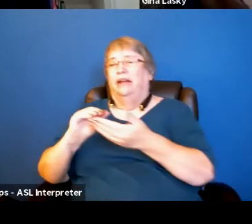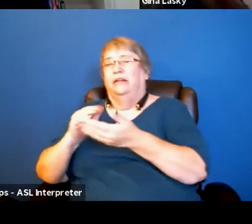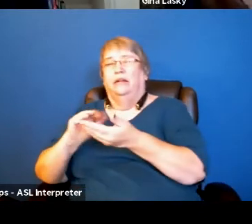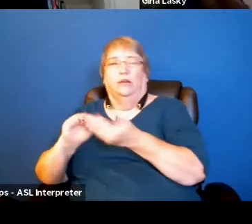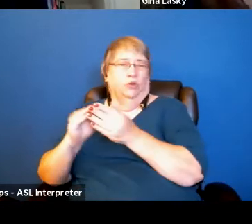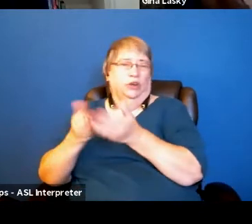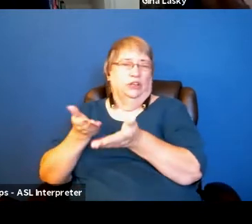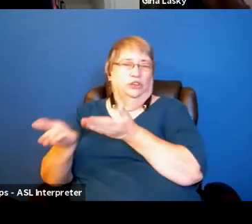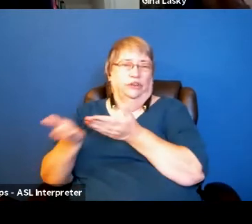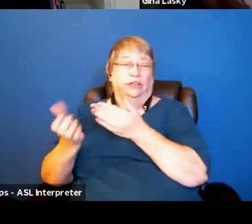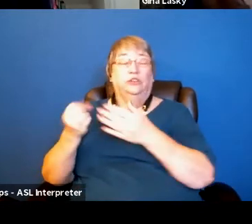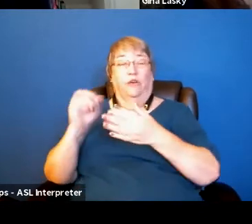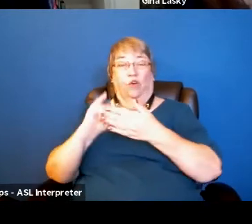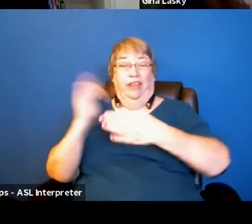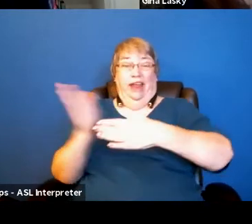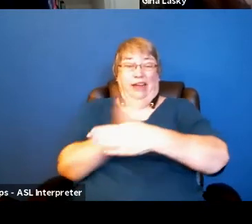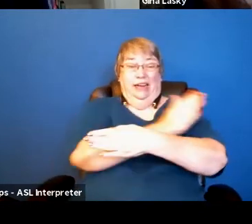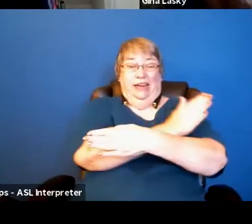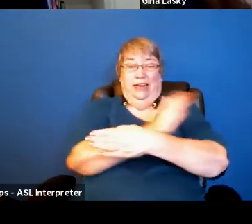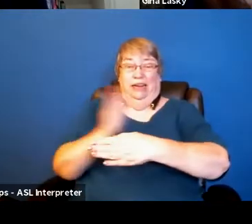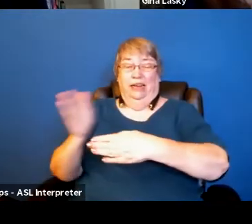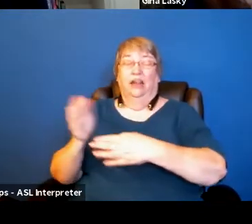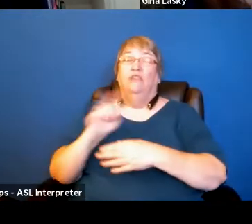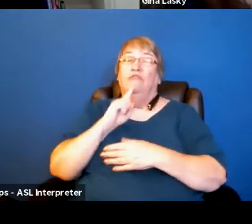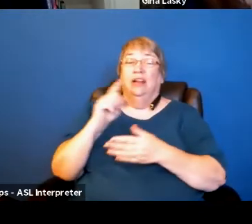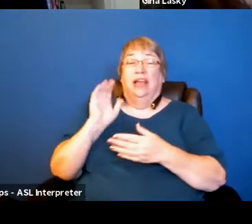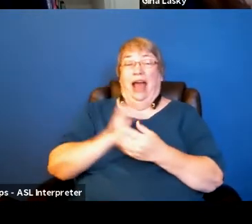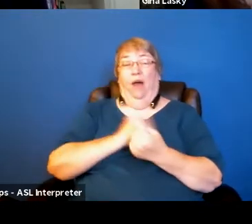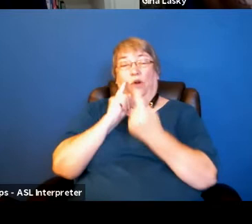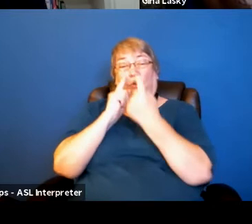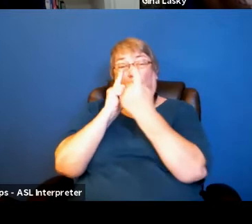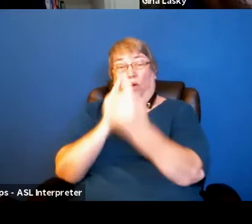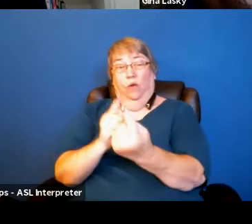regarding this continuum, we set out to dive into the available